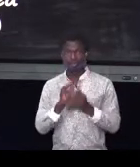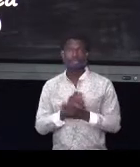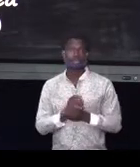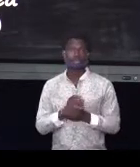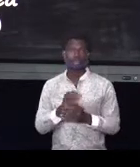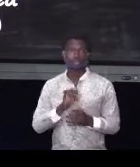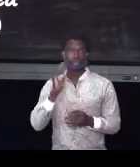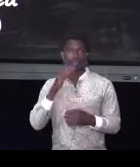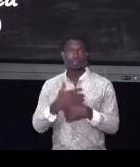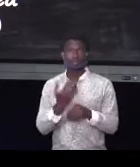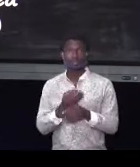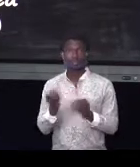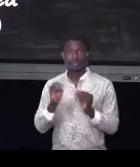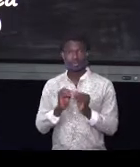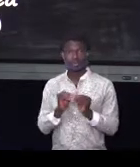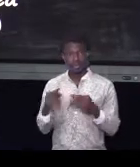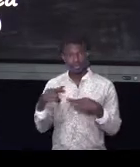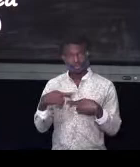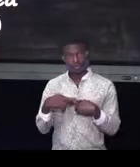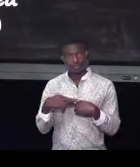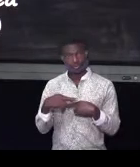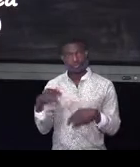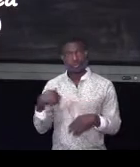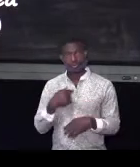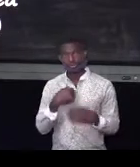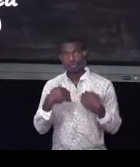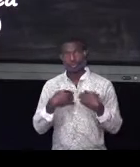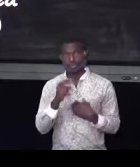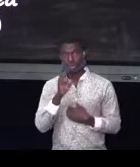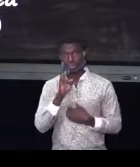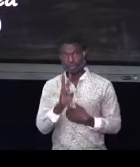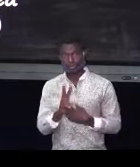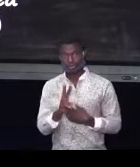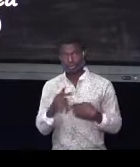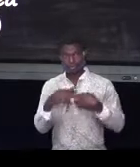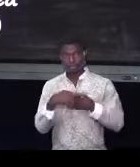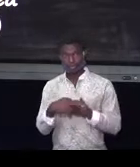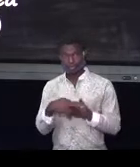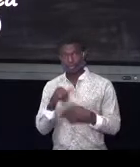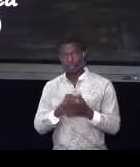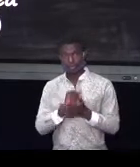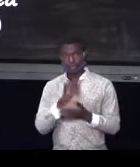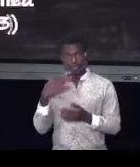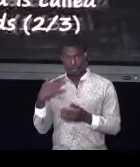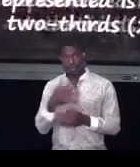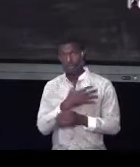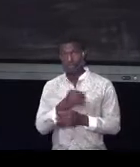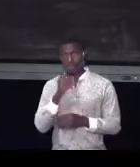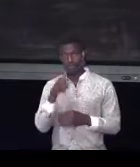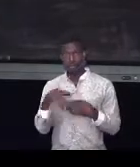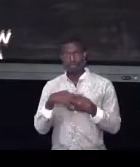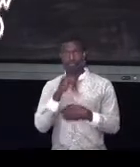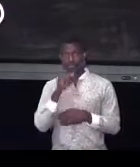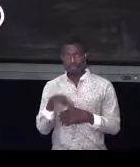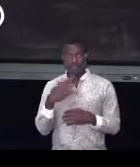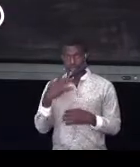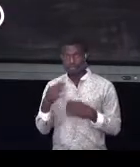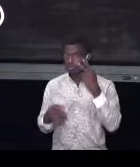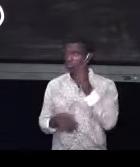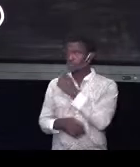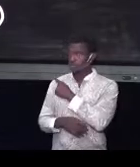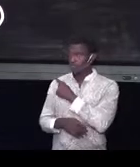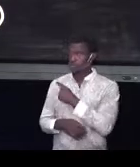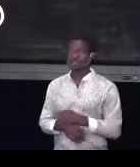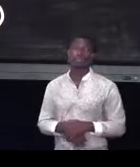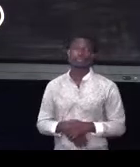increase it. I'm just going to make more rooms. Okay, so we have 2 rooms that are shaded and 1 room not shaded. Okay, so now I increase the number of